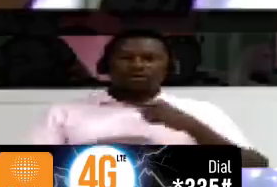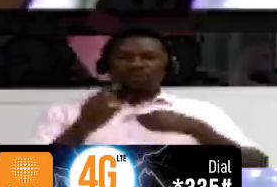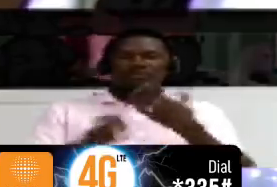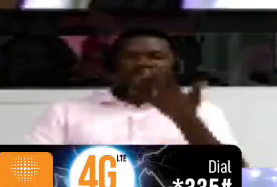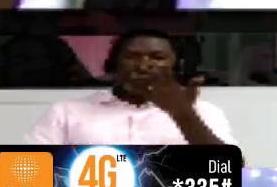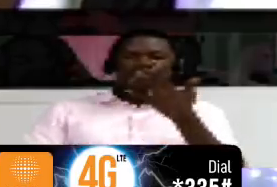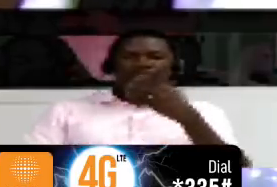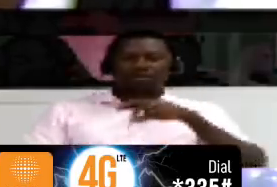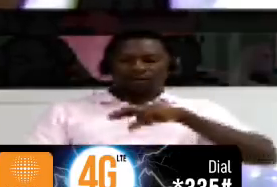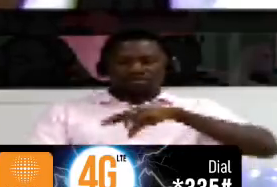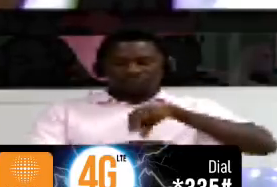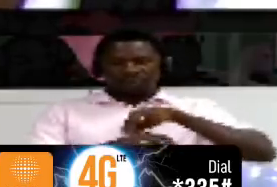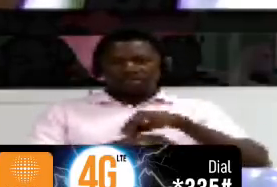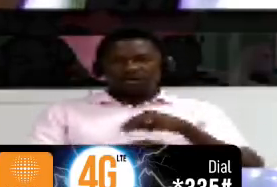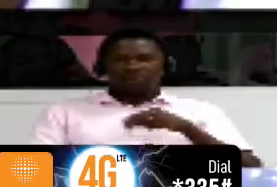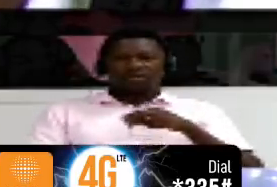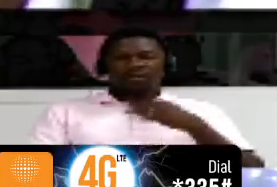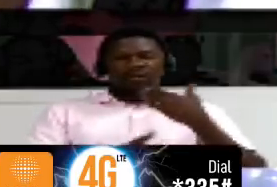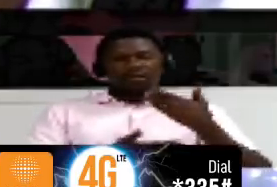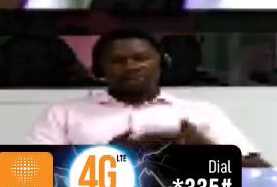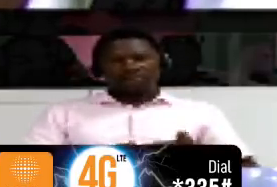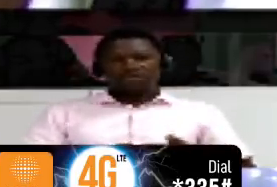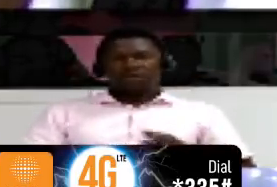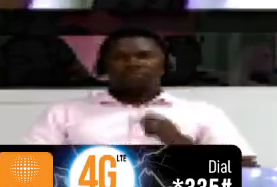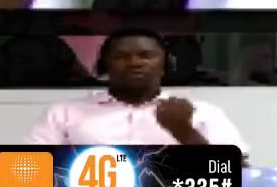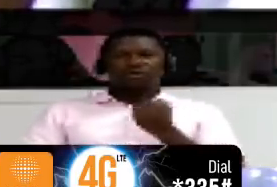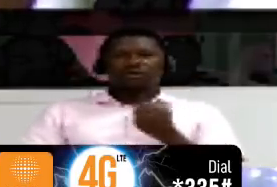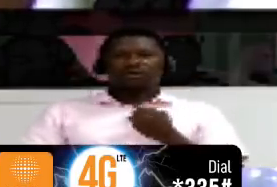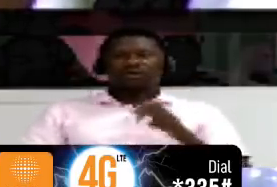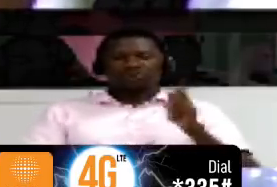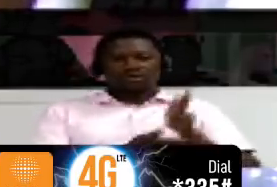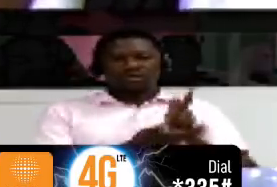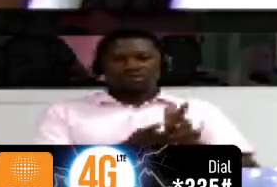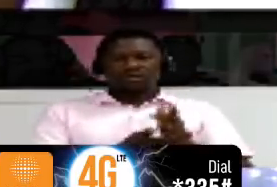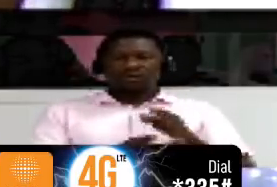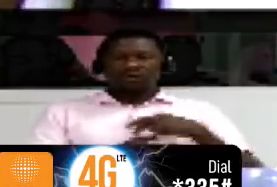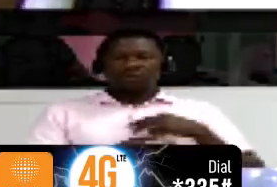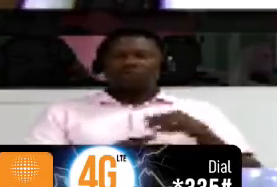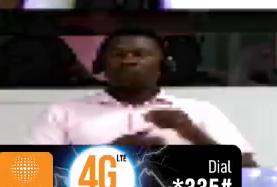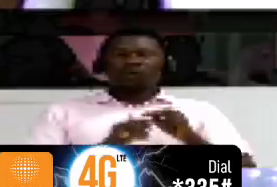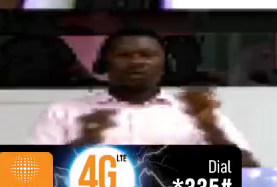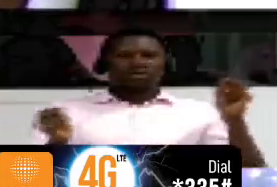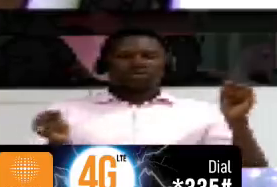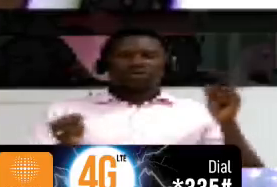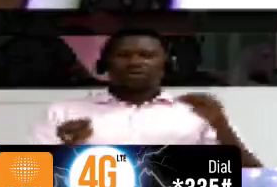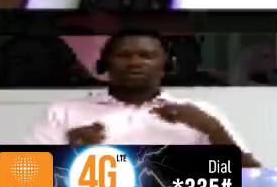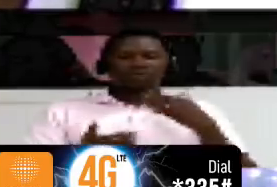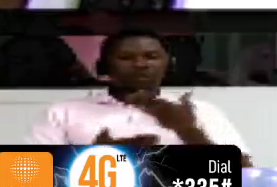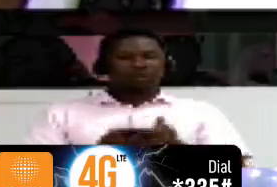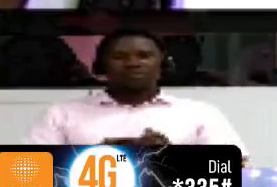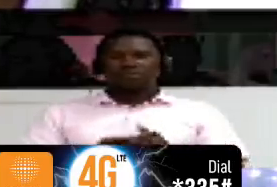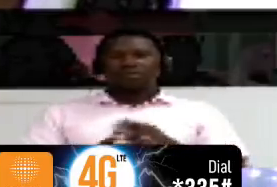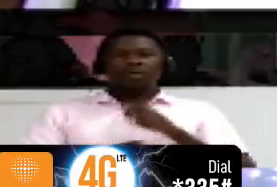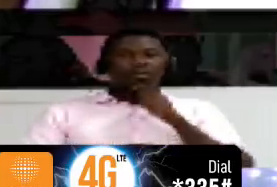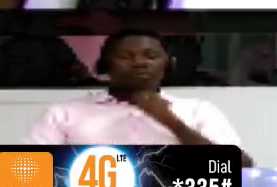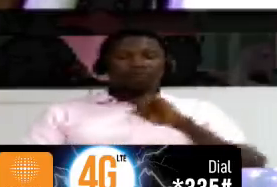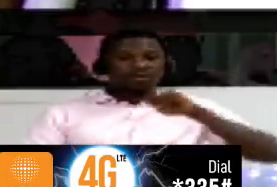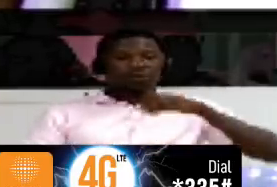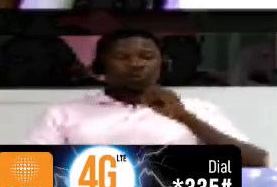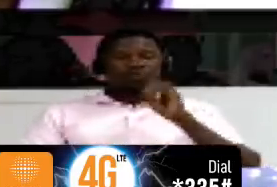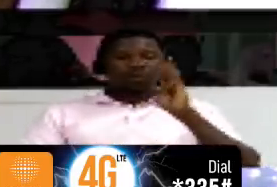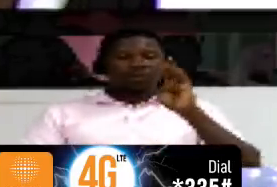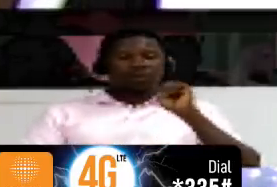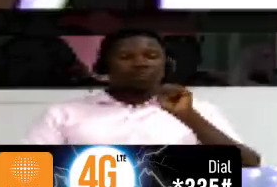and because the witness this morning took much longer than anticipated, Mr. Jobe is unfortunately not available